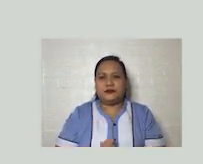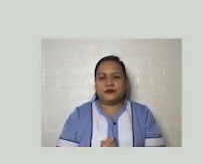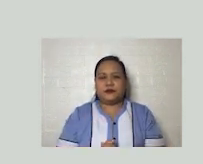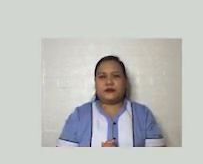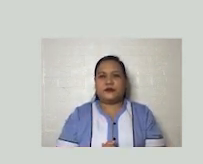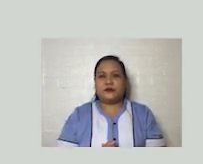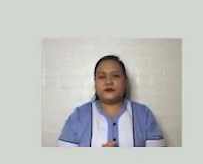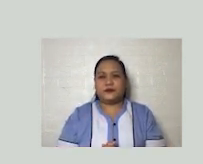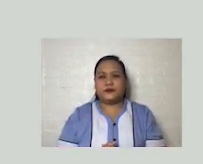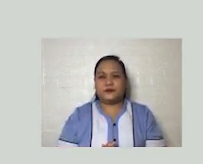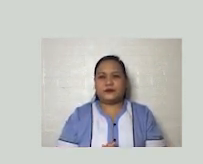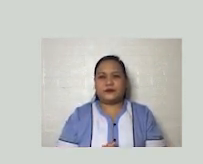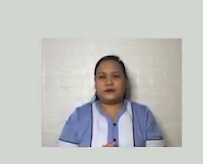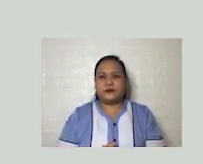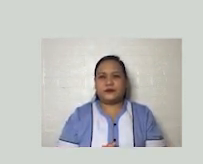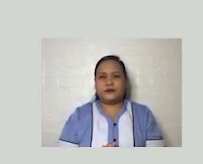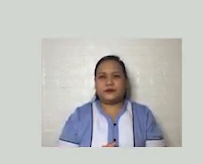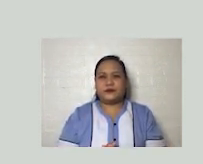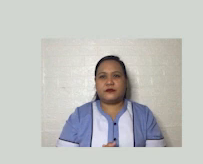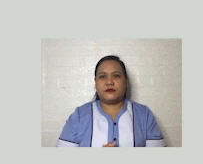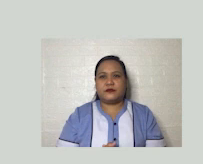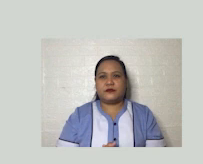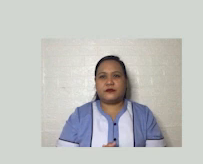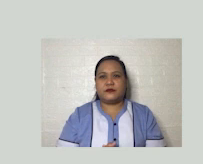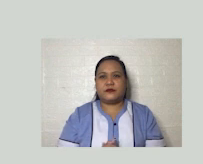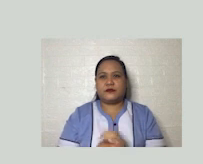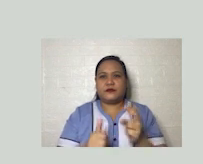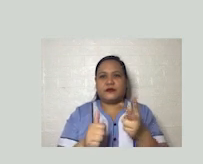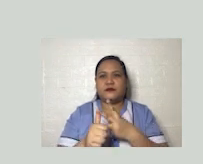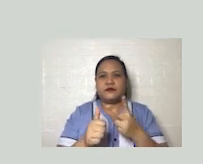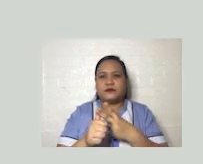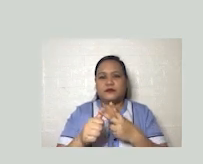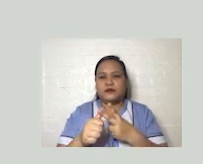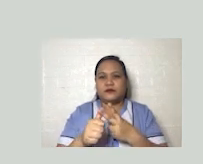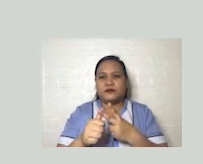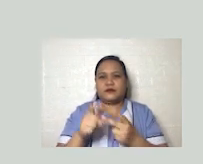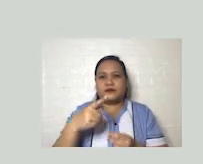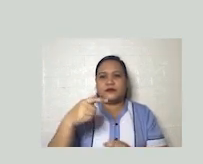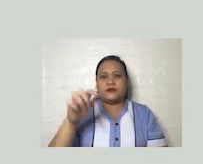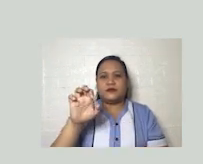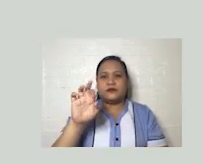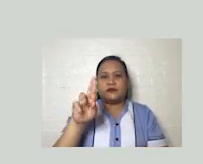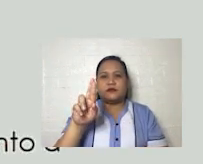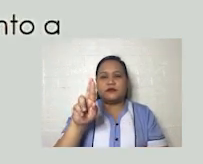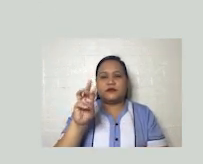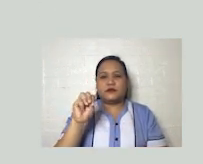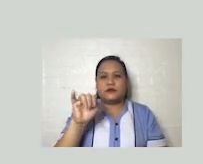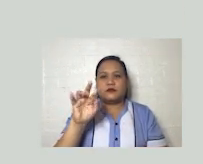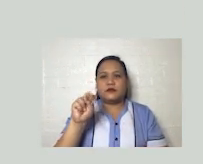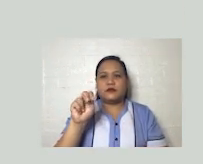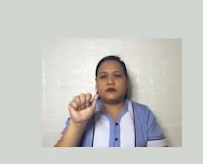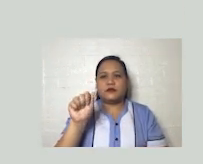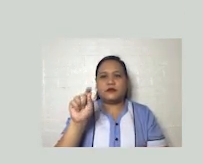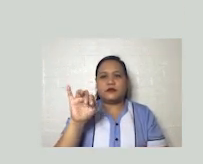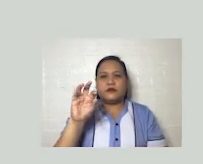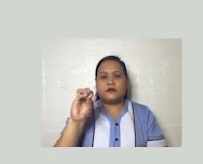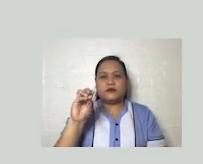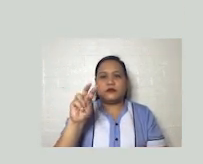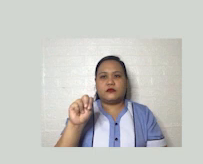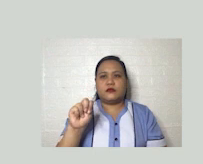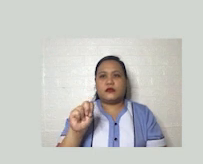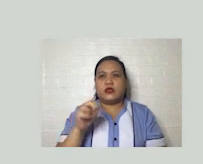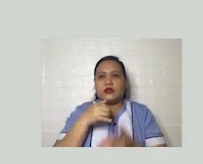broadcasting, dibbling, drilling, and transplanting. Second word is